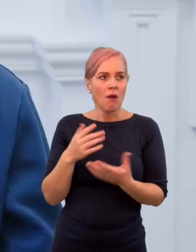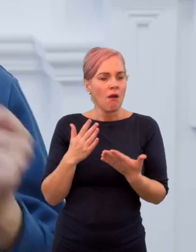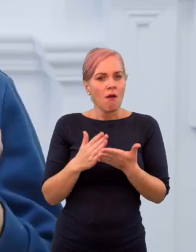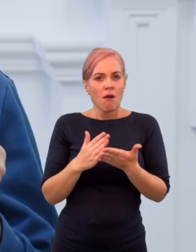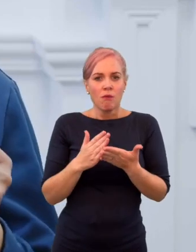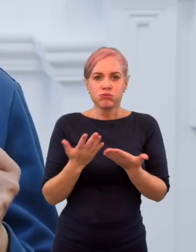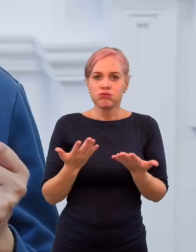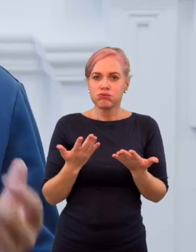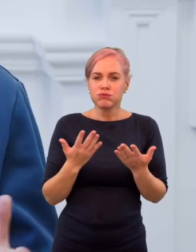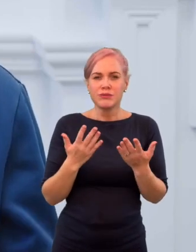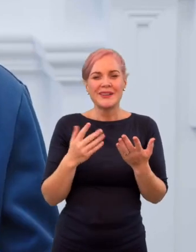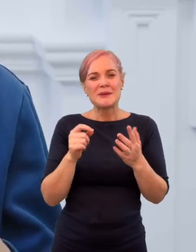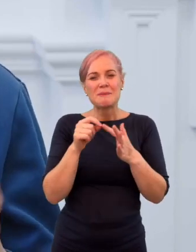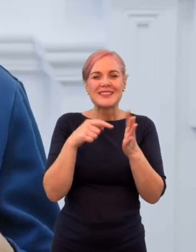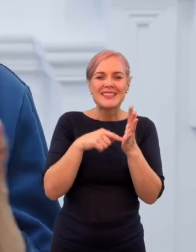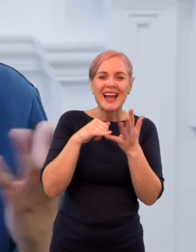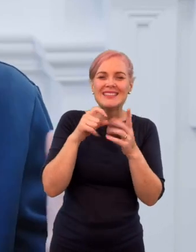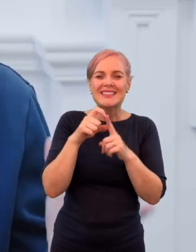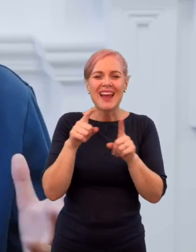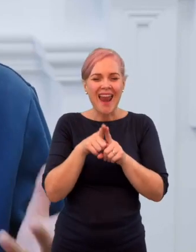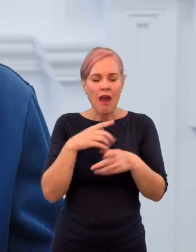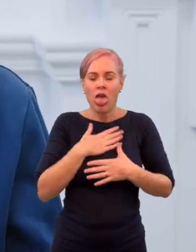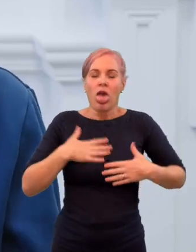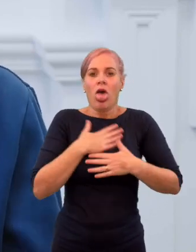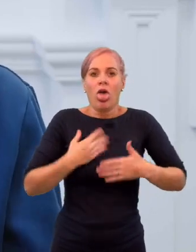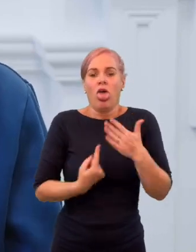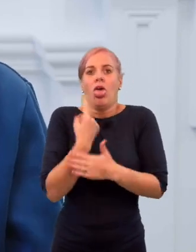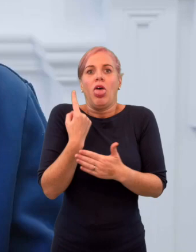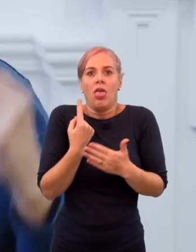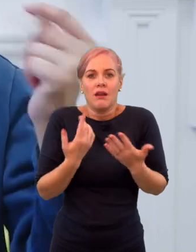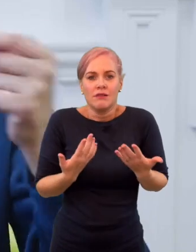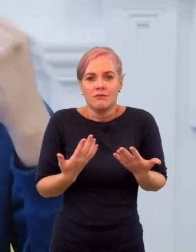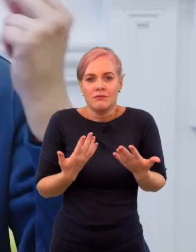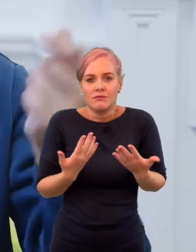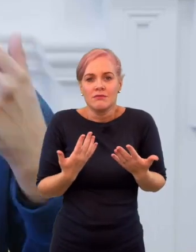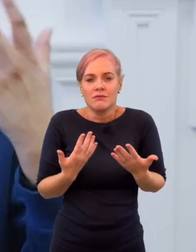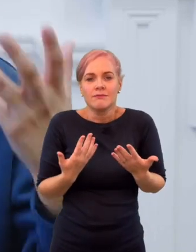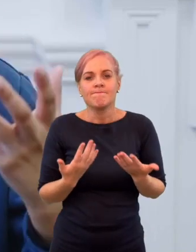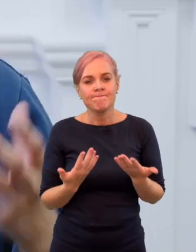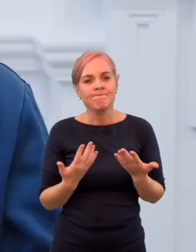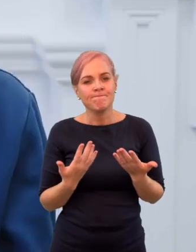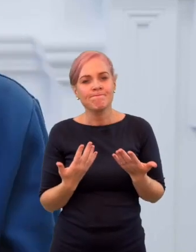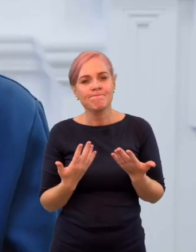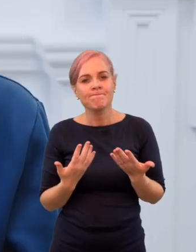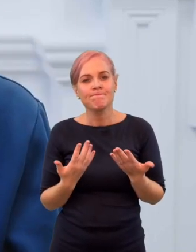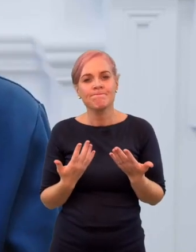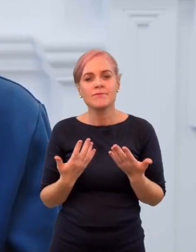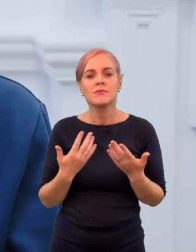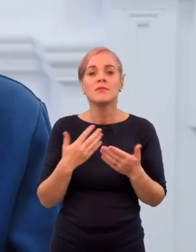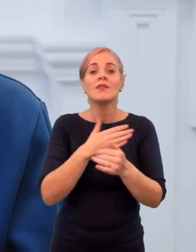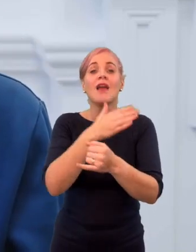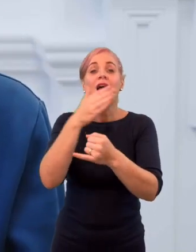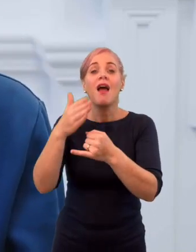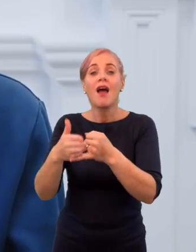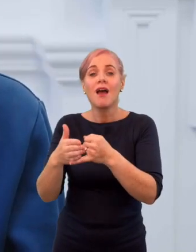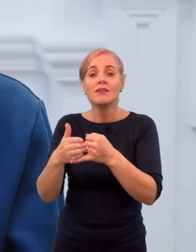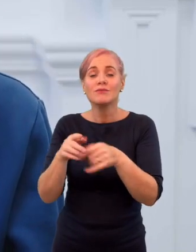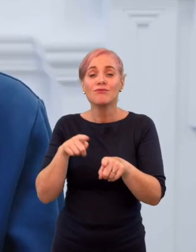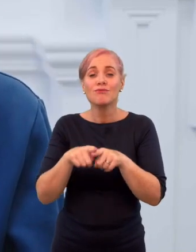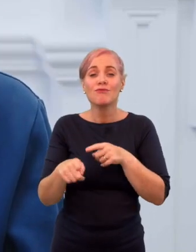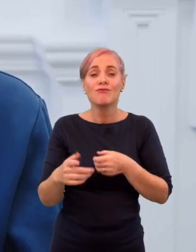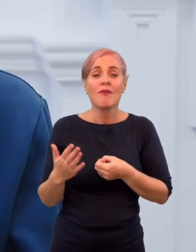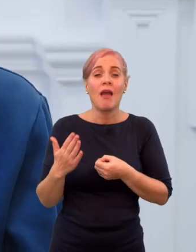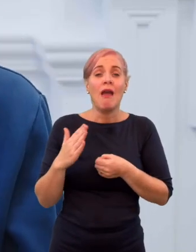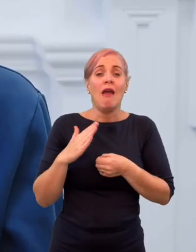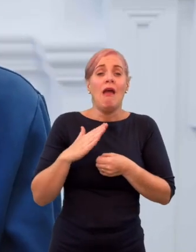something that she's not used to. And it's almost like I don't want to say PTSD moment, but in some way there's something that triggers it. And so in the